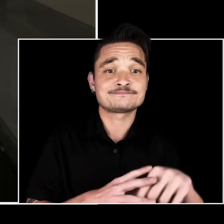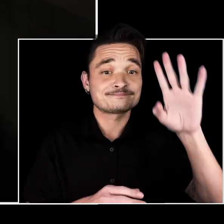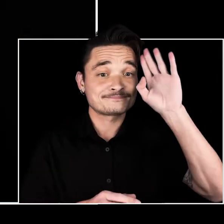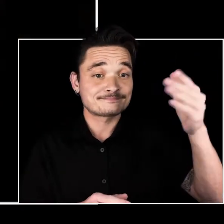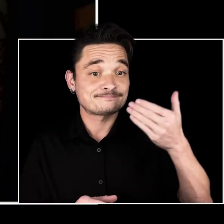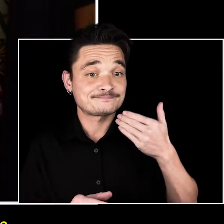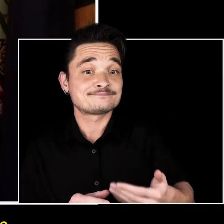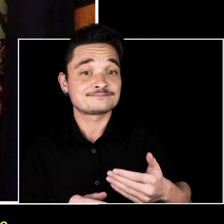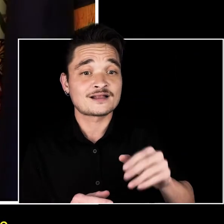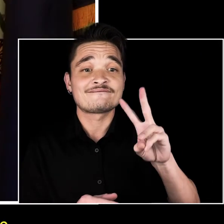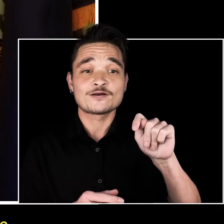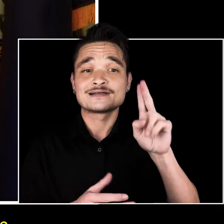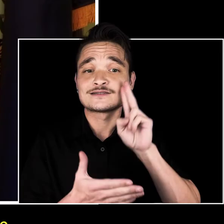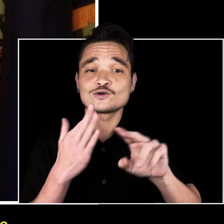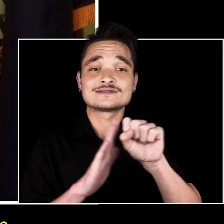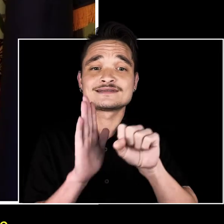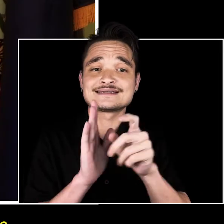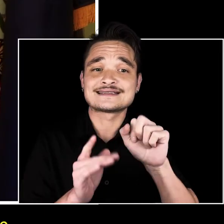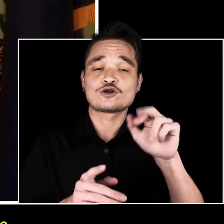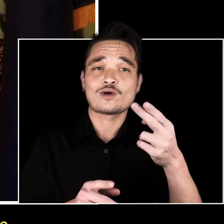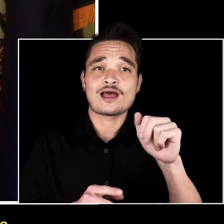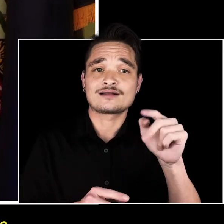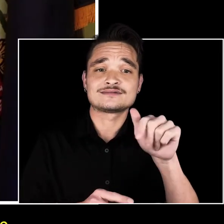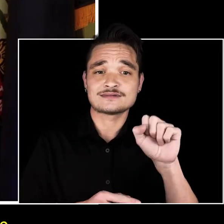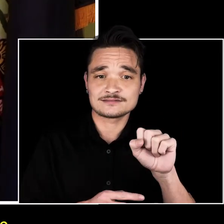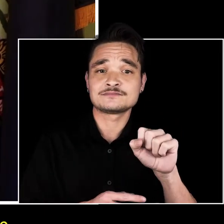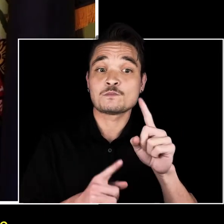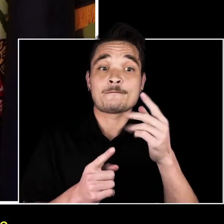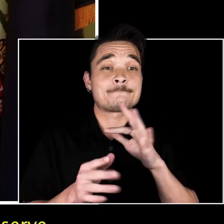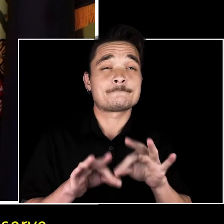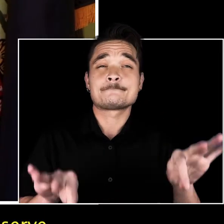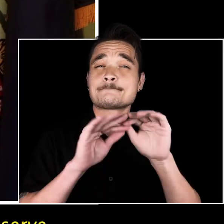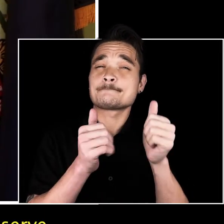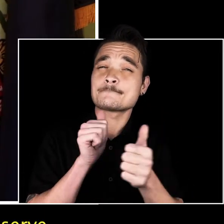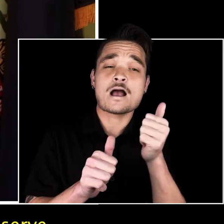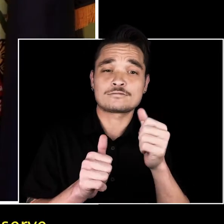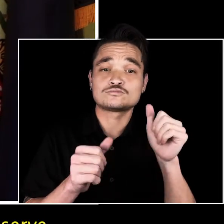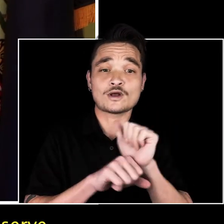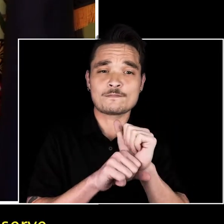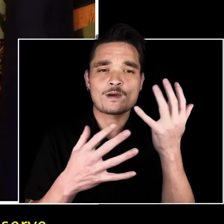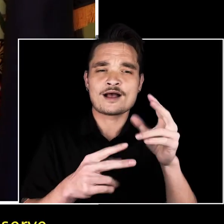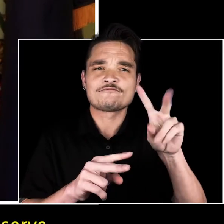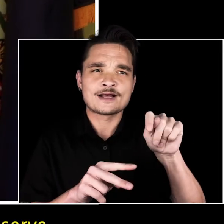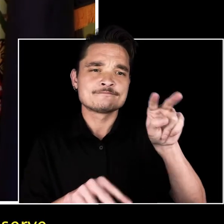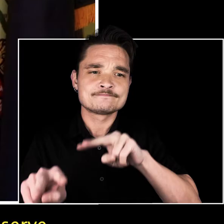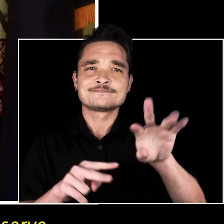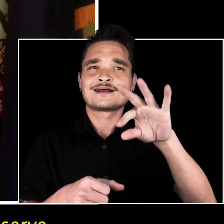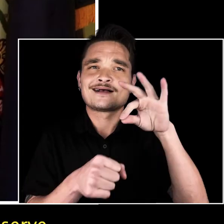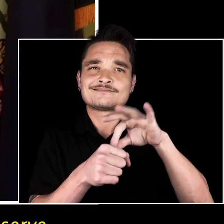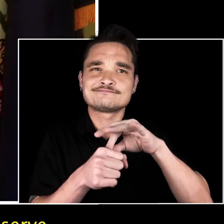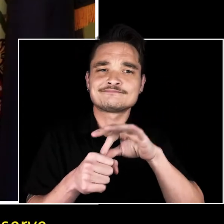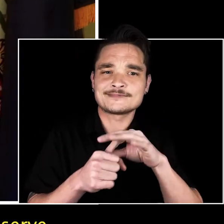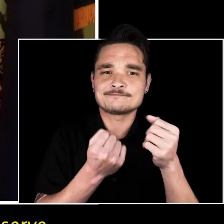States. Hi, I'm Vermont Secretary of State Sarah Copeland-Hansis. One of my most important jobs is to serve as